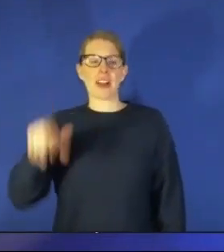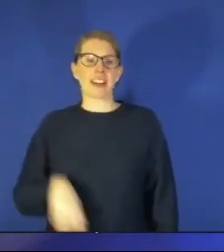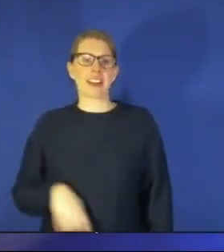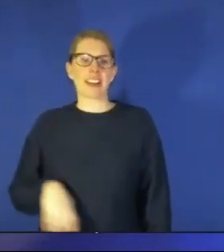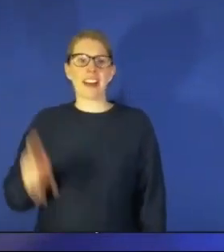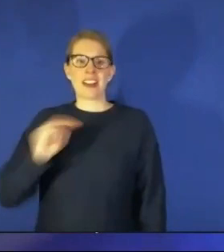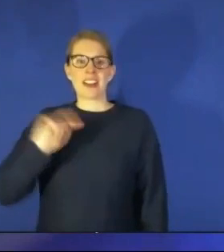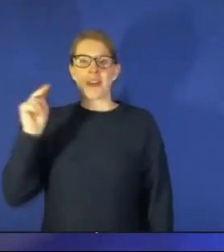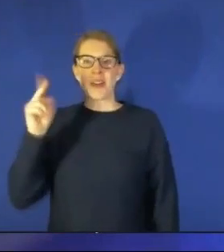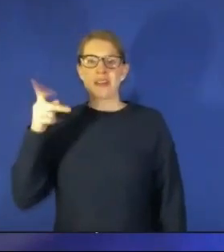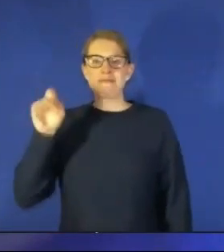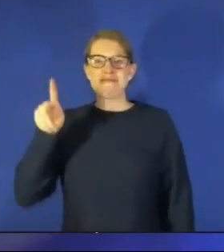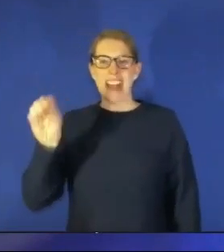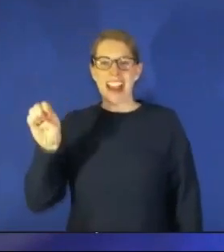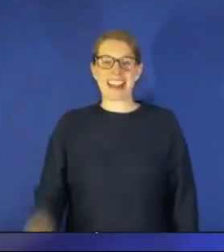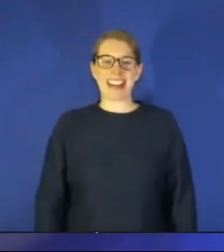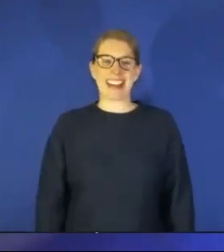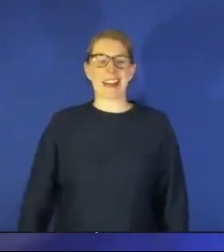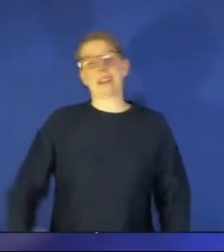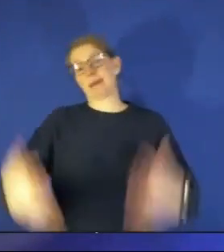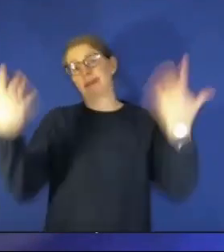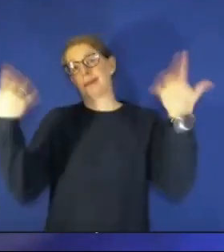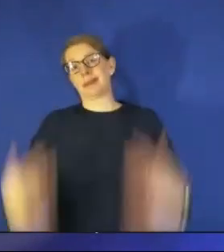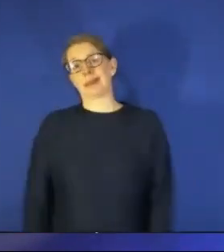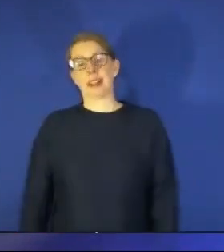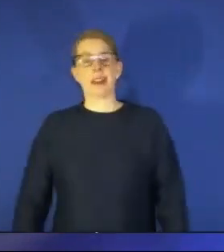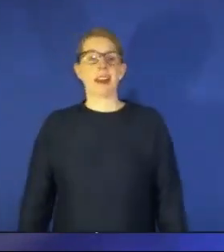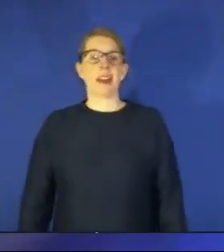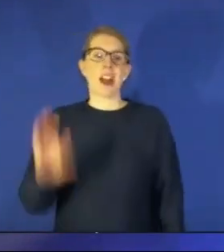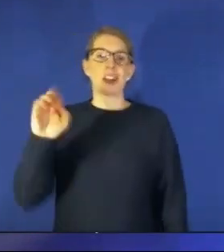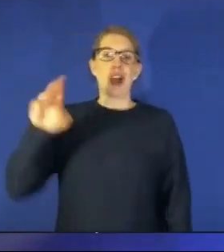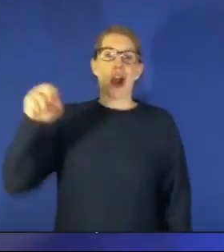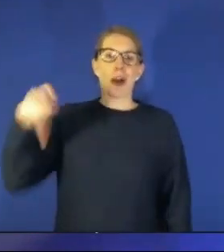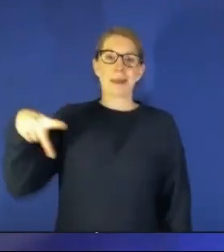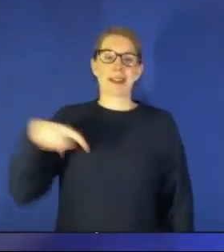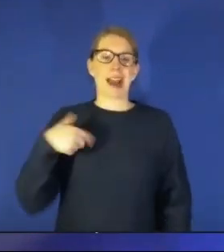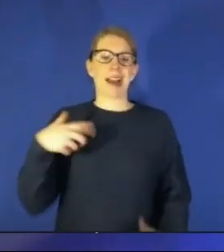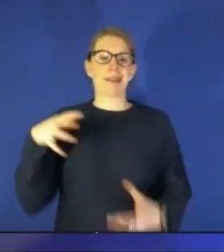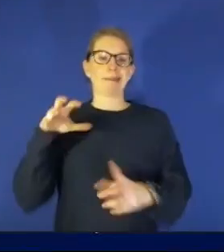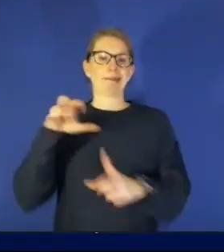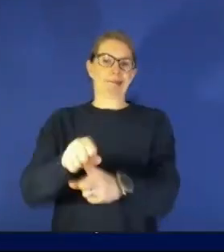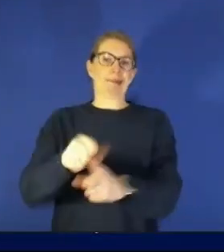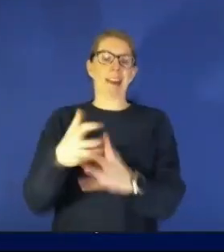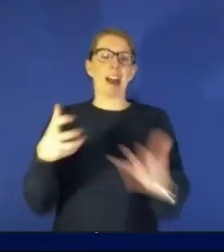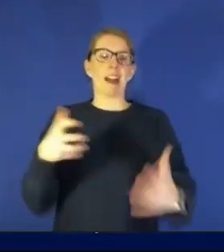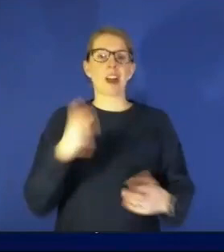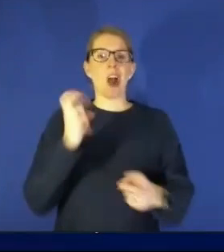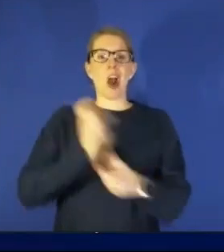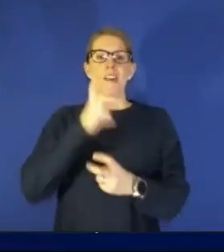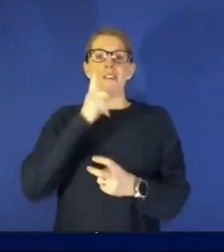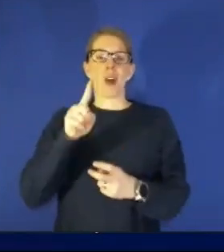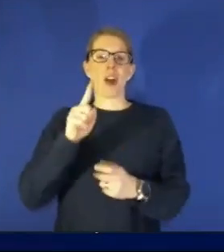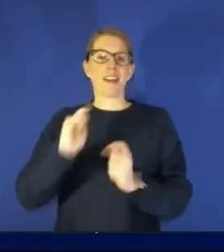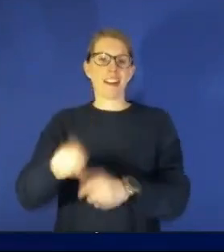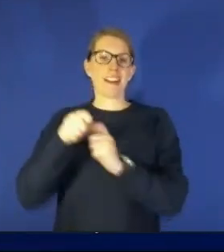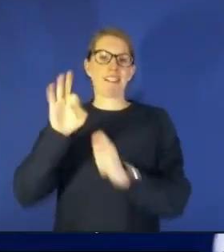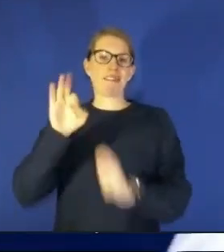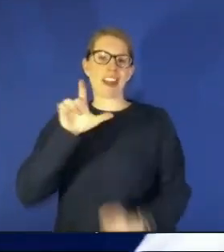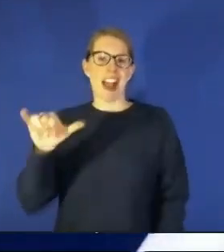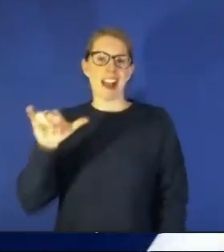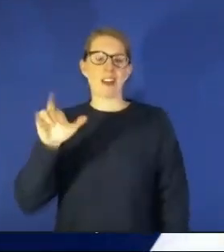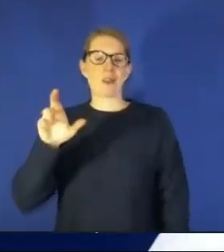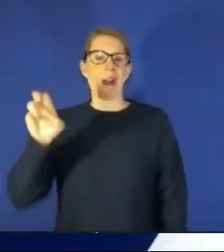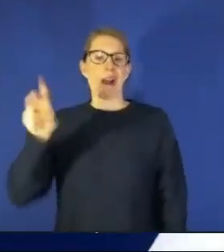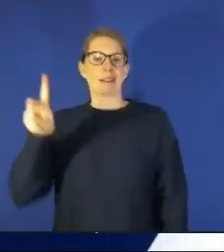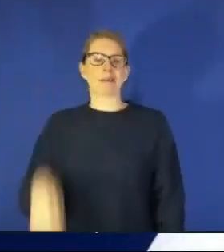in this case. I showed a picture of me catching a carp, and which is actually hard to do on a fly rod. And but it's a carp curl, holding that thing up.